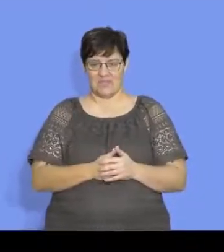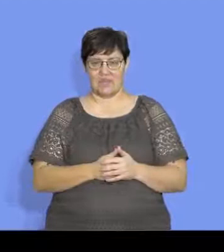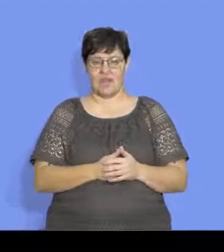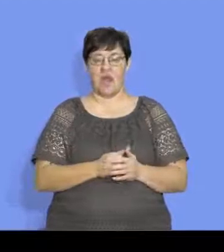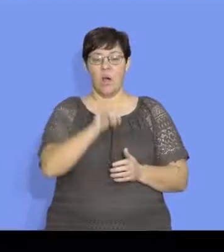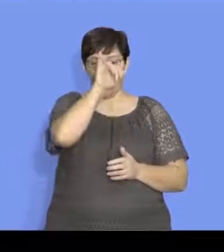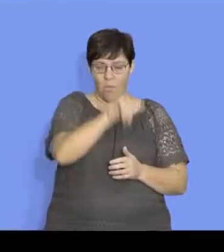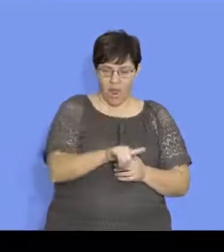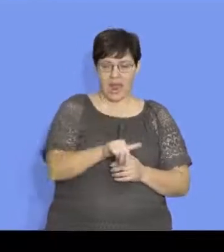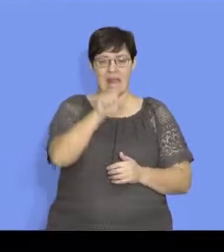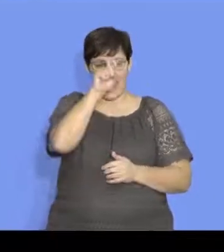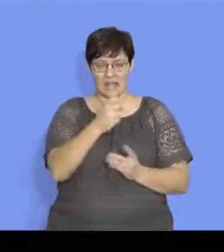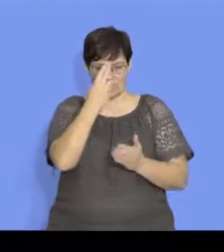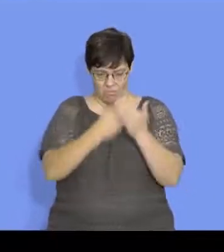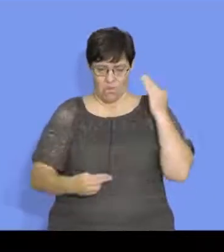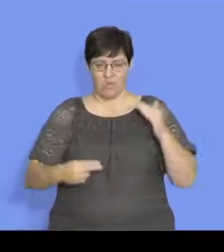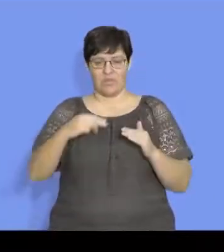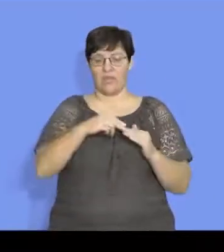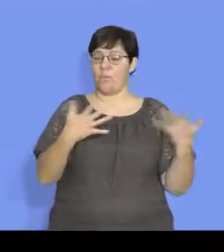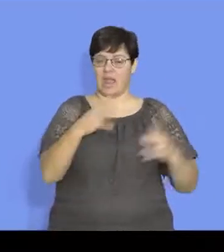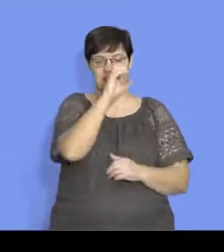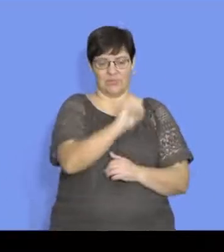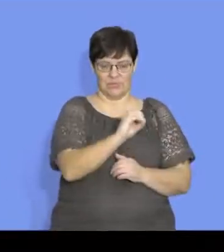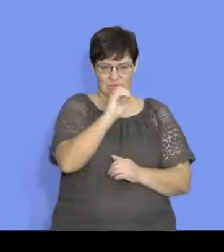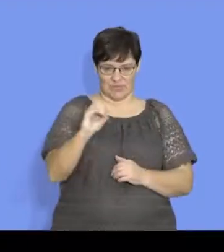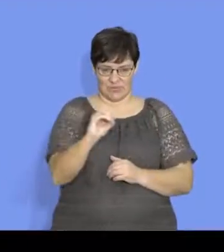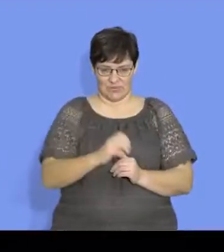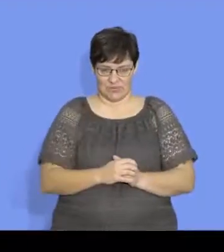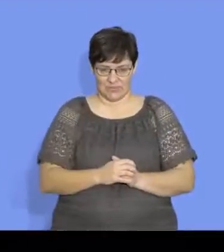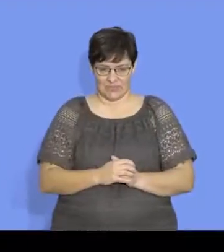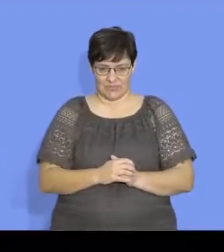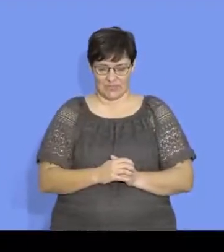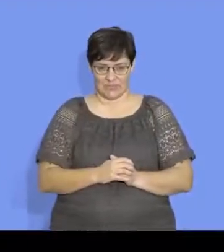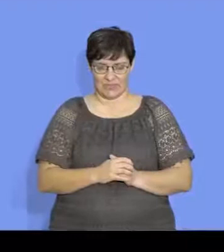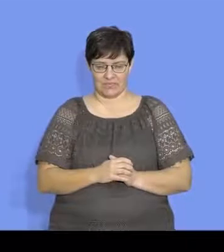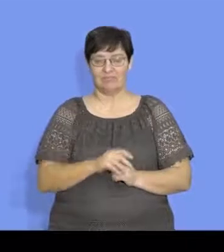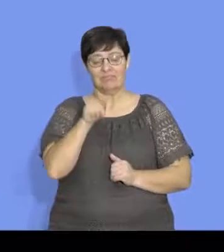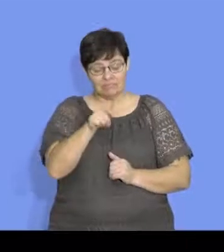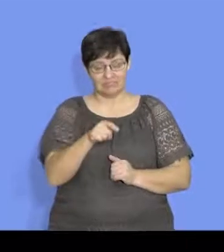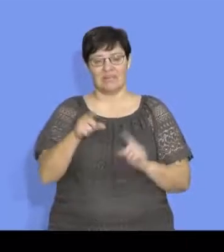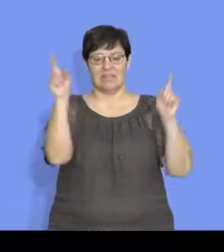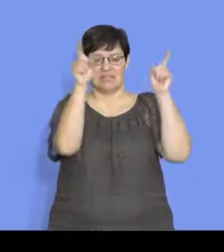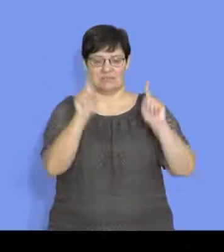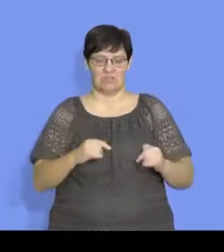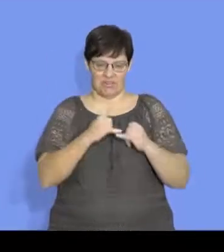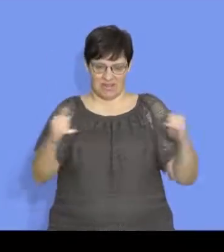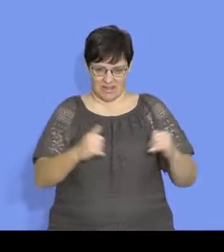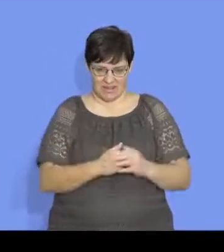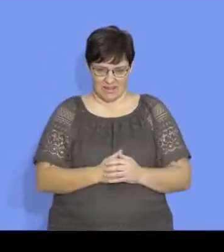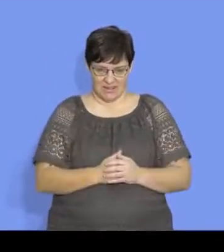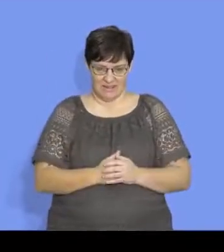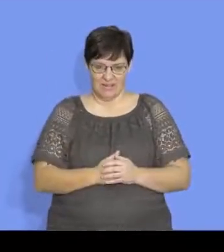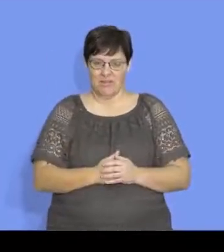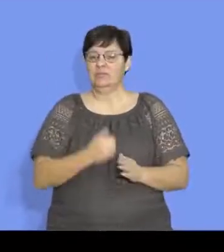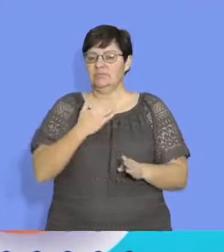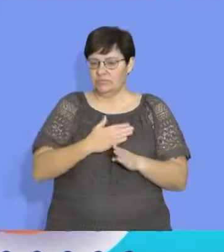the x-axis at 0, 0. So this is a special line function or a